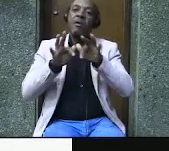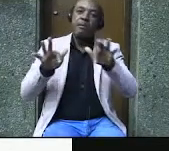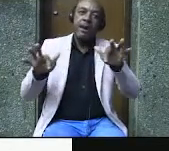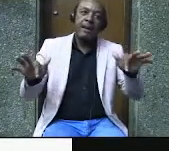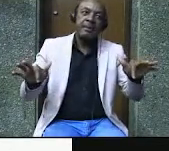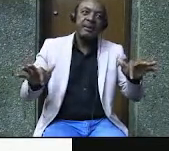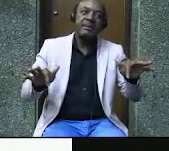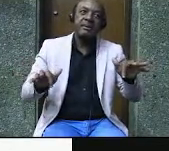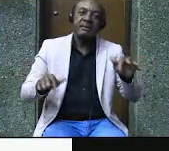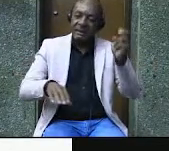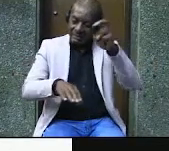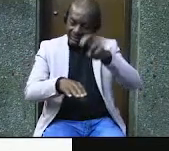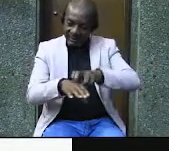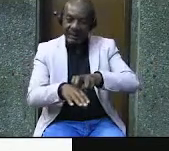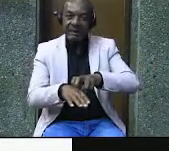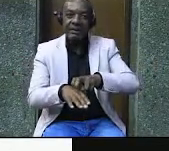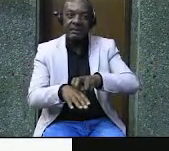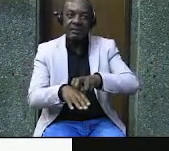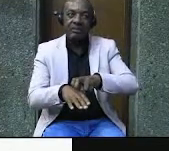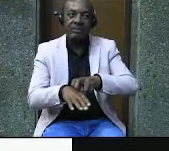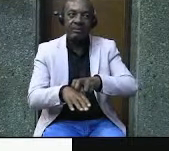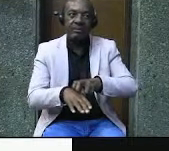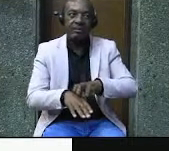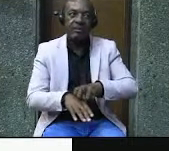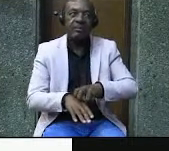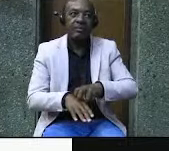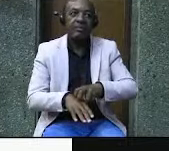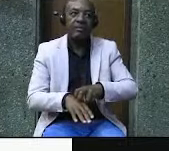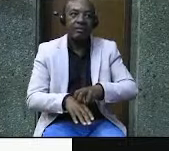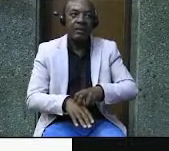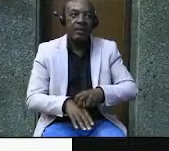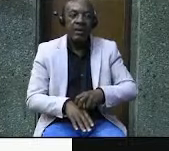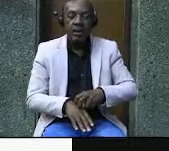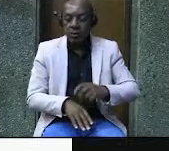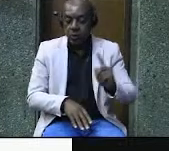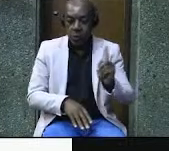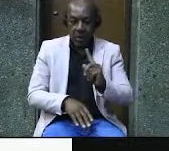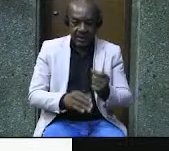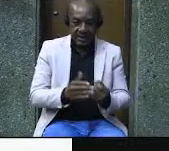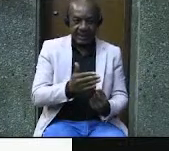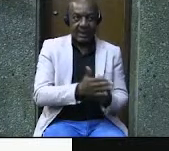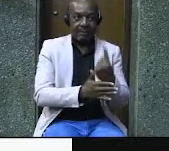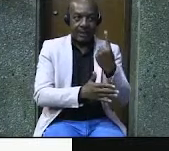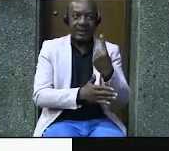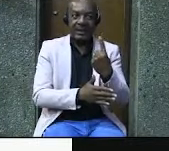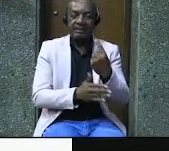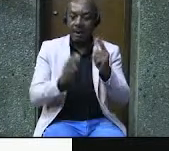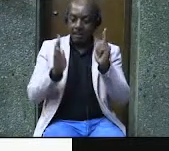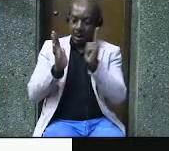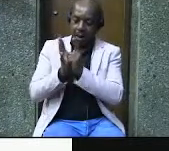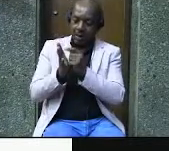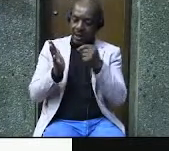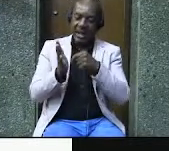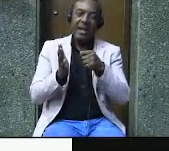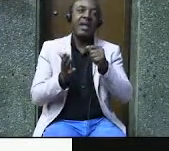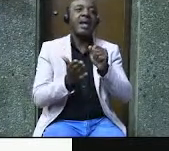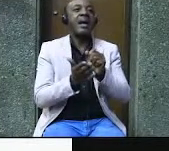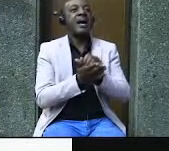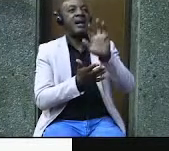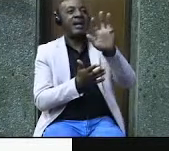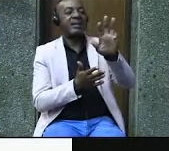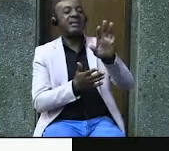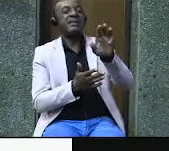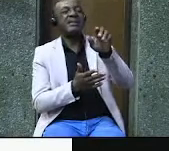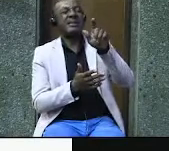public interest. The flaw that is there with the current Expropriation Act of 1975 is that it only deals